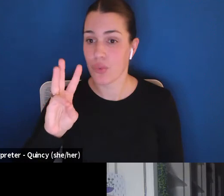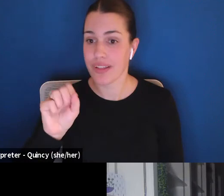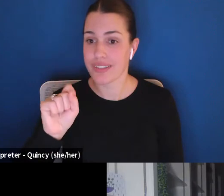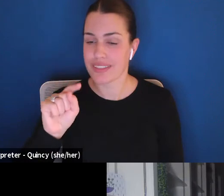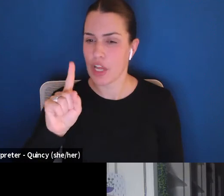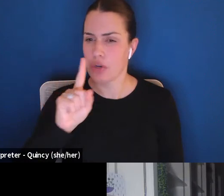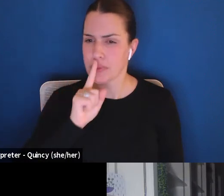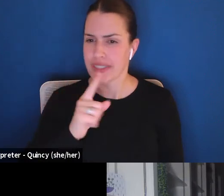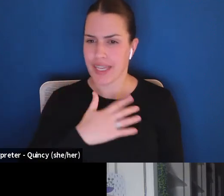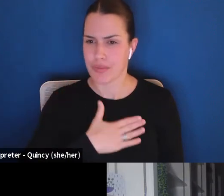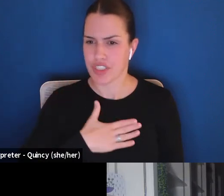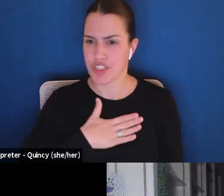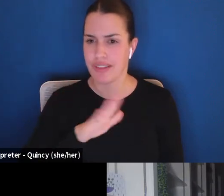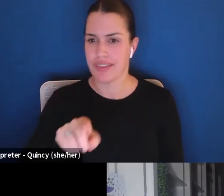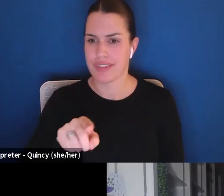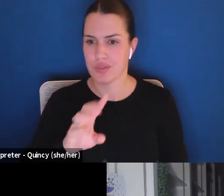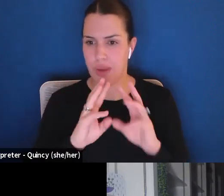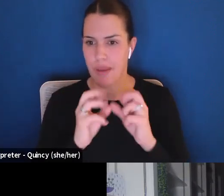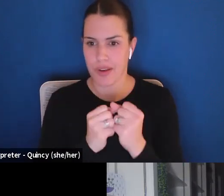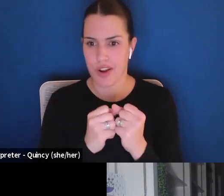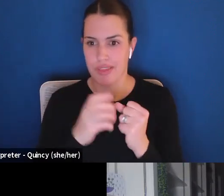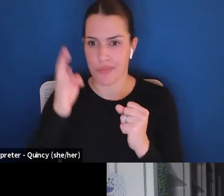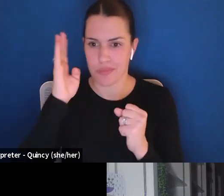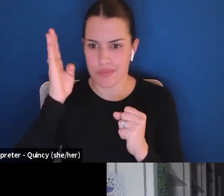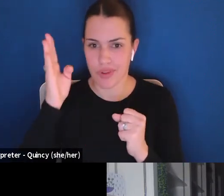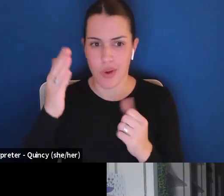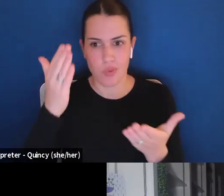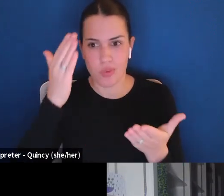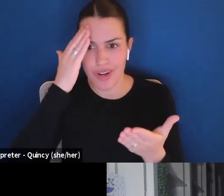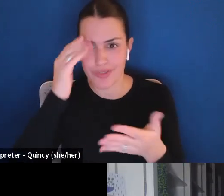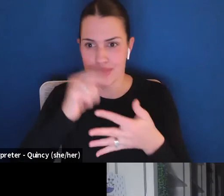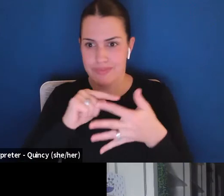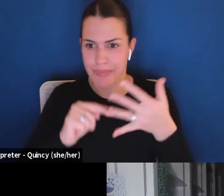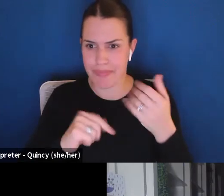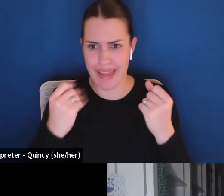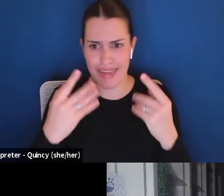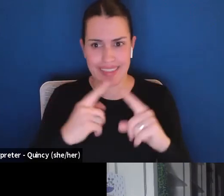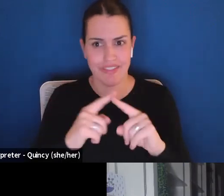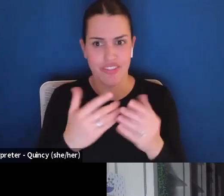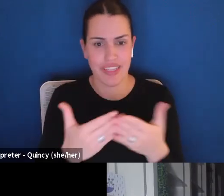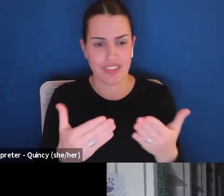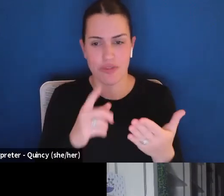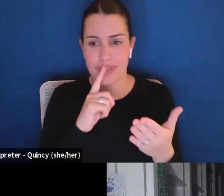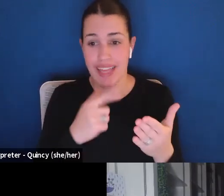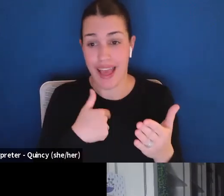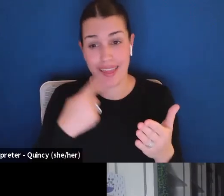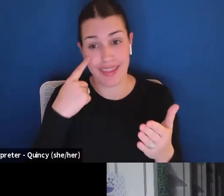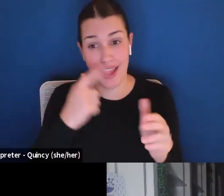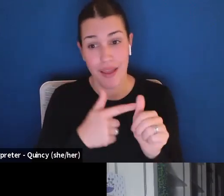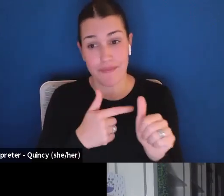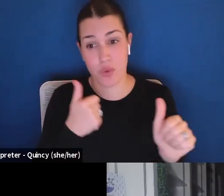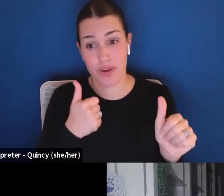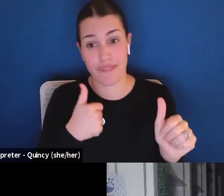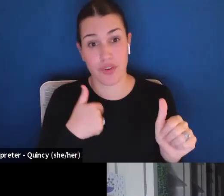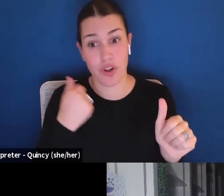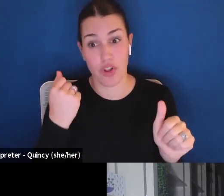ladies presented it. You've given me the awareness to a lot of different things that I think I've just tried to avoid looking at that I needed to